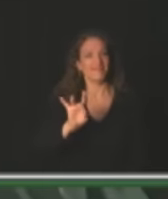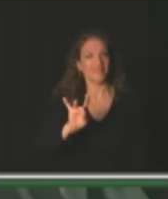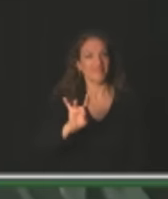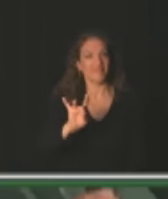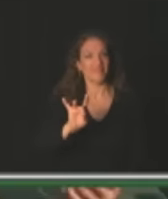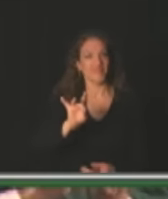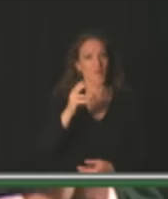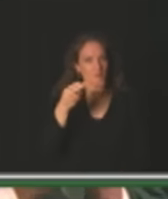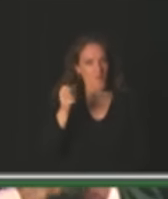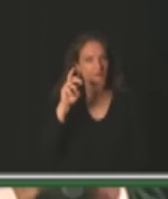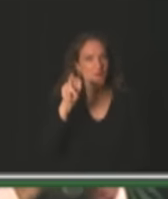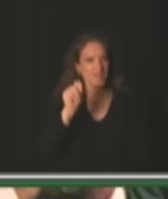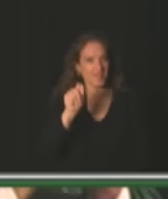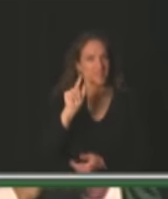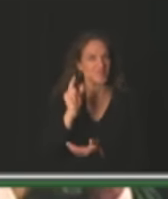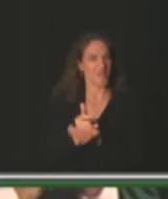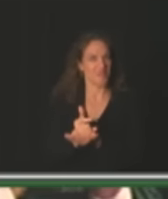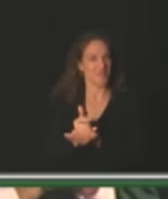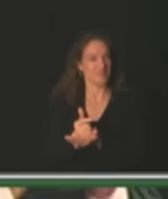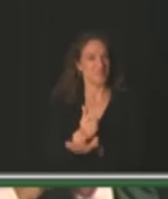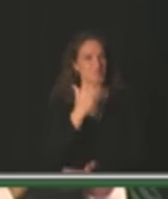3,578 Hornets.